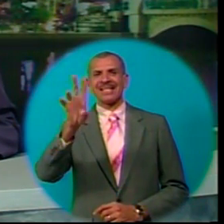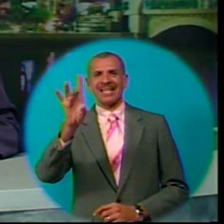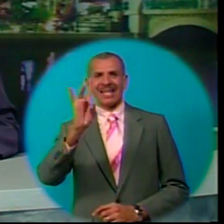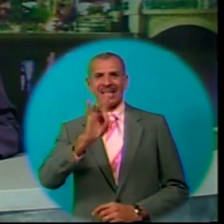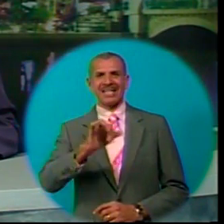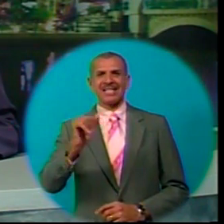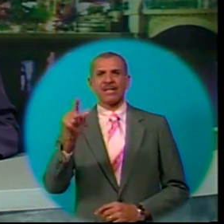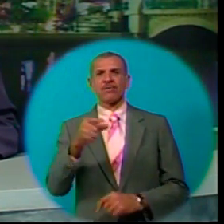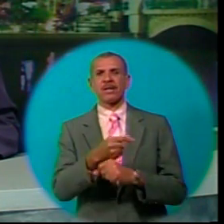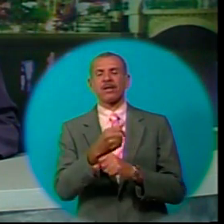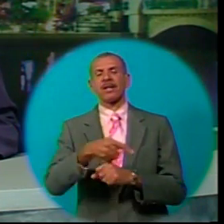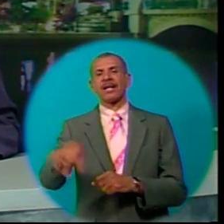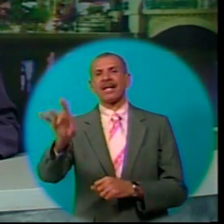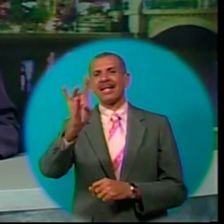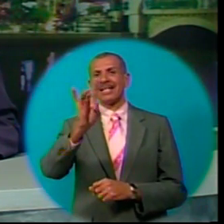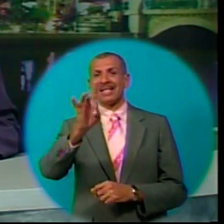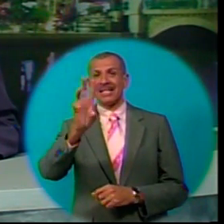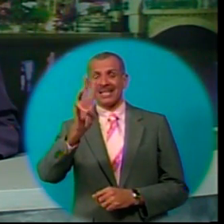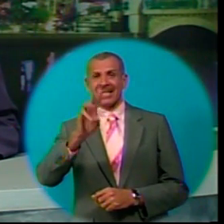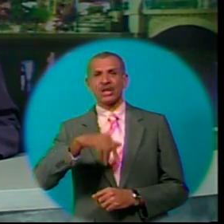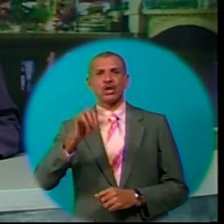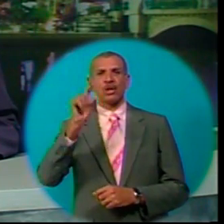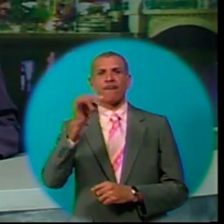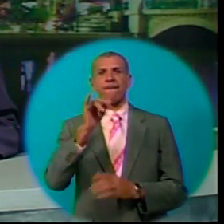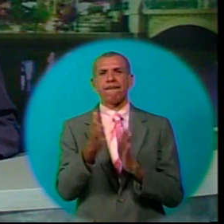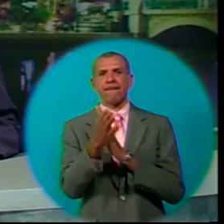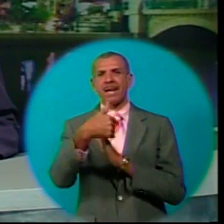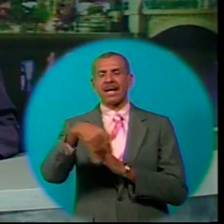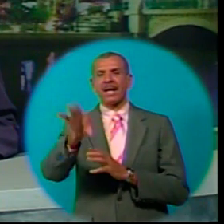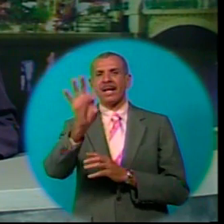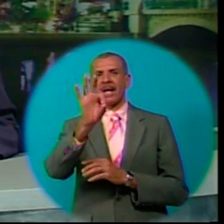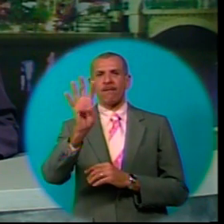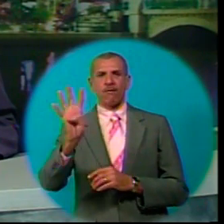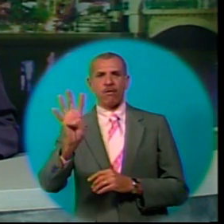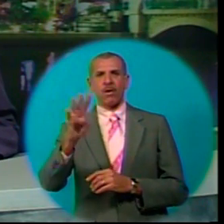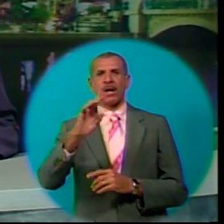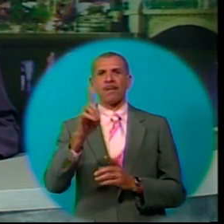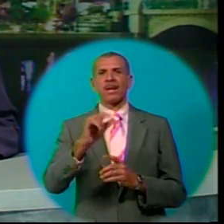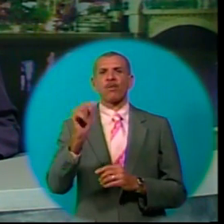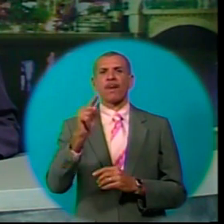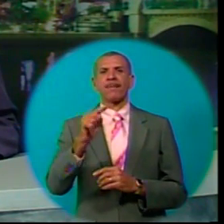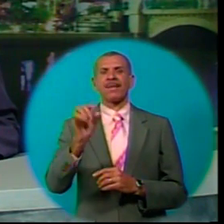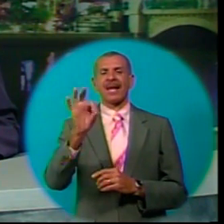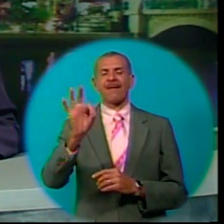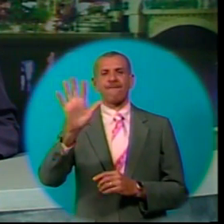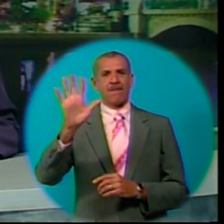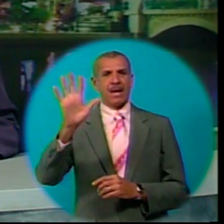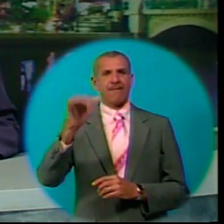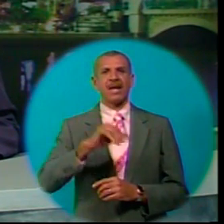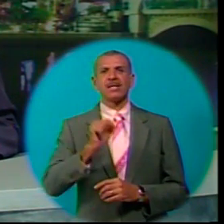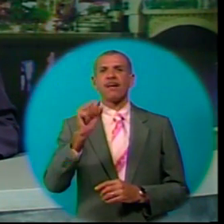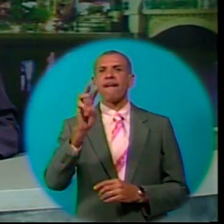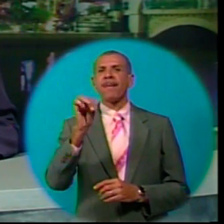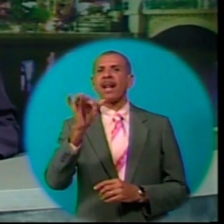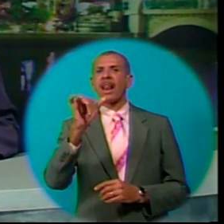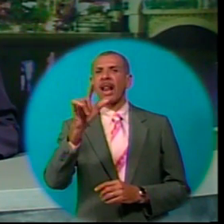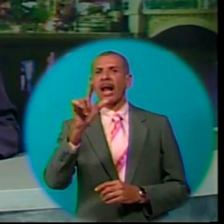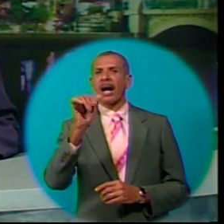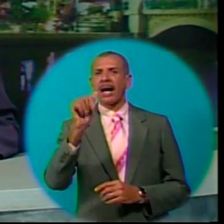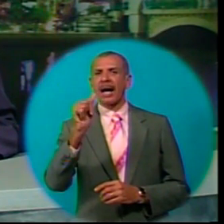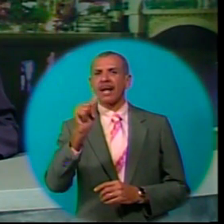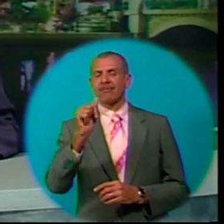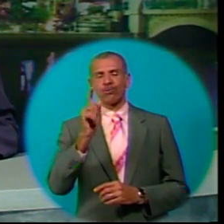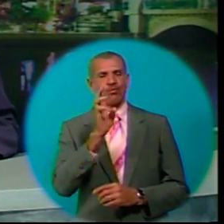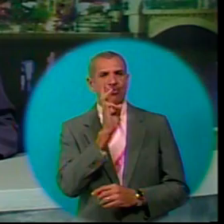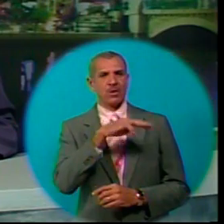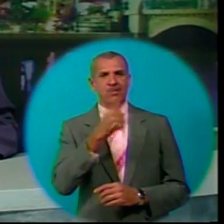and the Grenadines 86, Jamaica 94, and the Dominican Republic 95. Somalia is ranked the